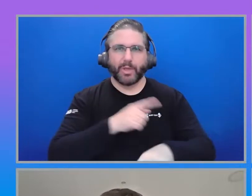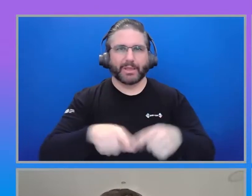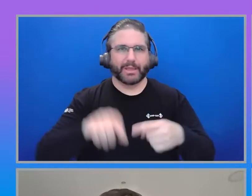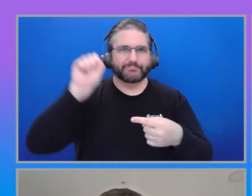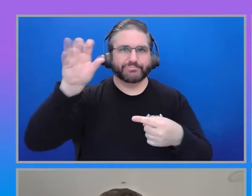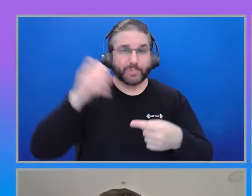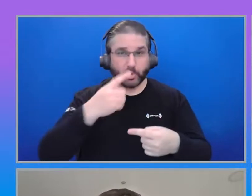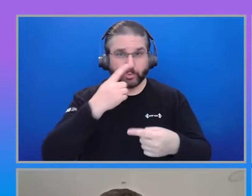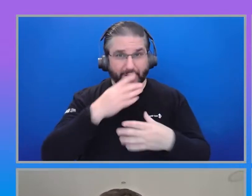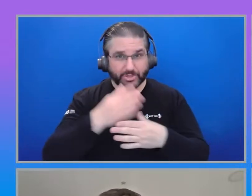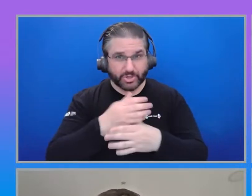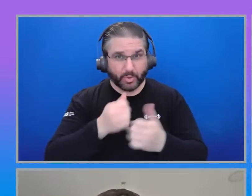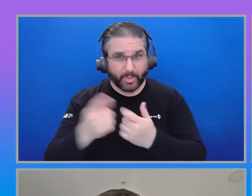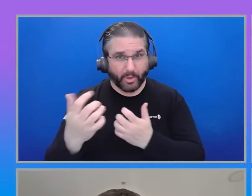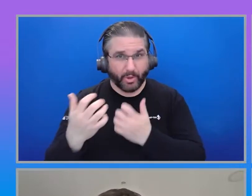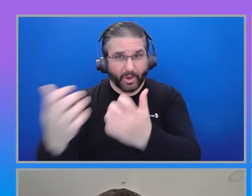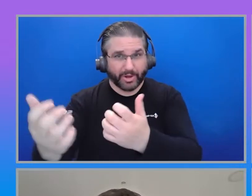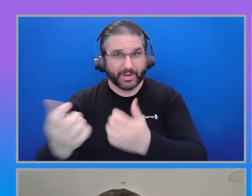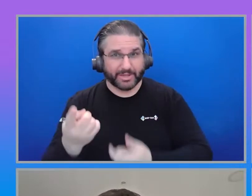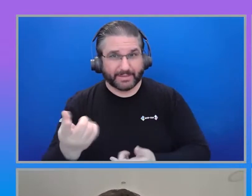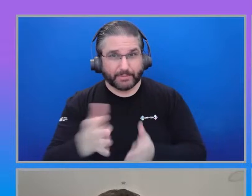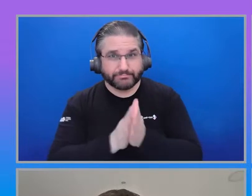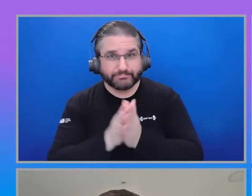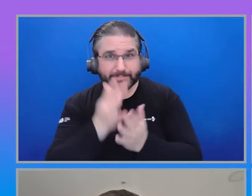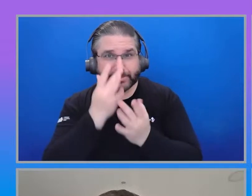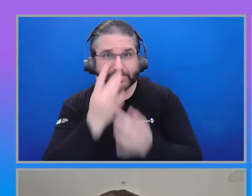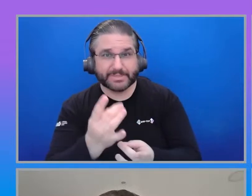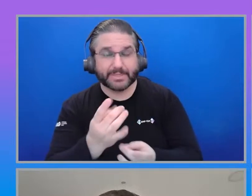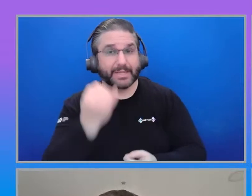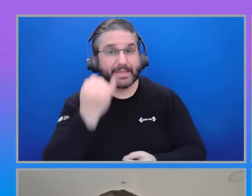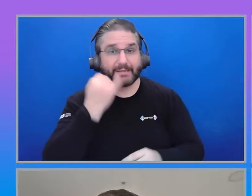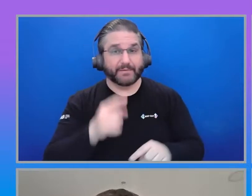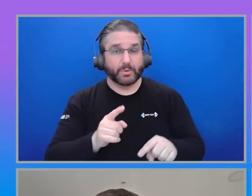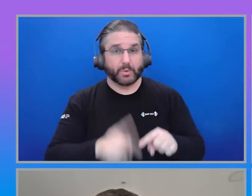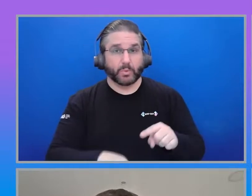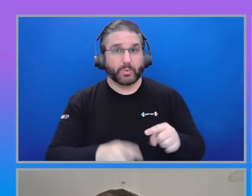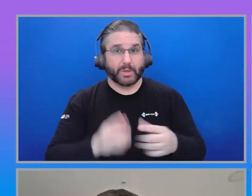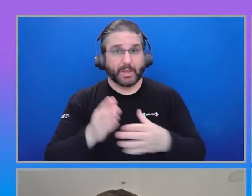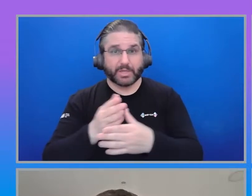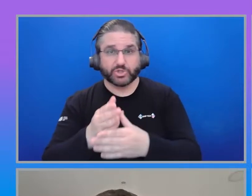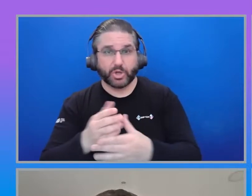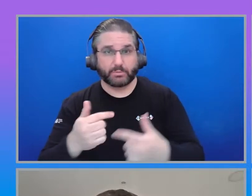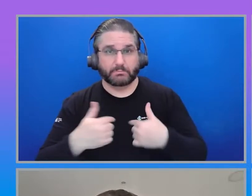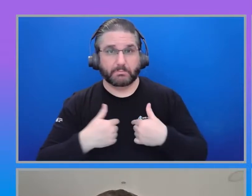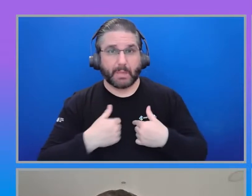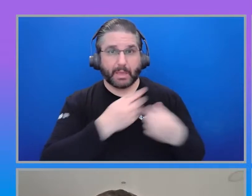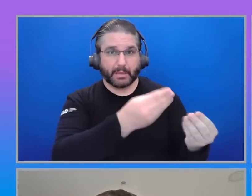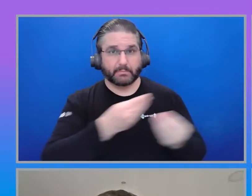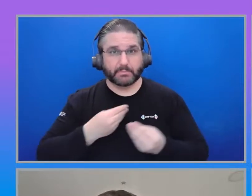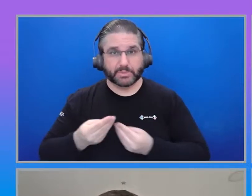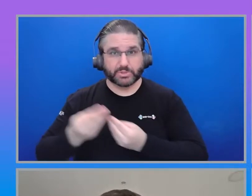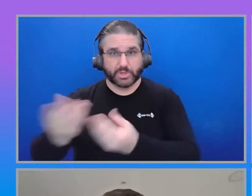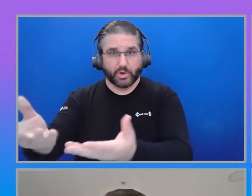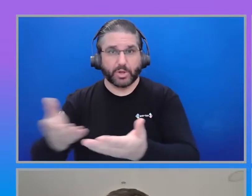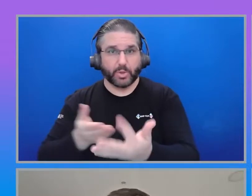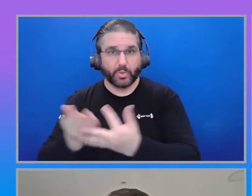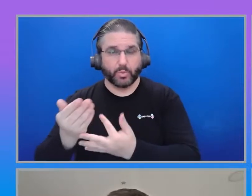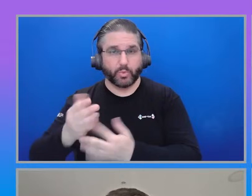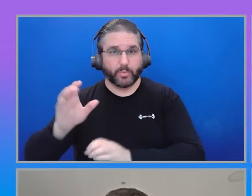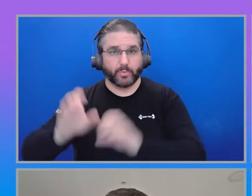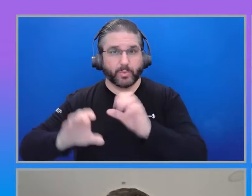audience would love it. If you don't have it available, I can get it and send it to the chat group